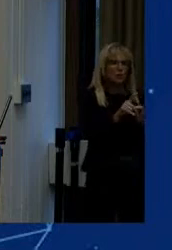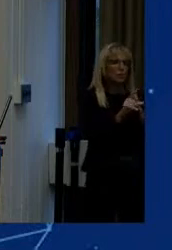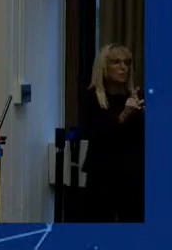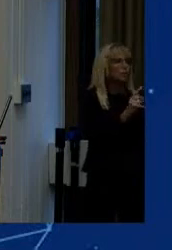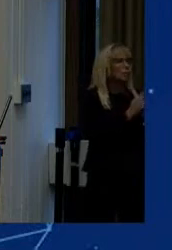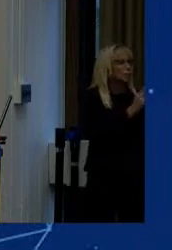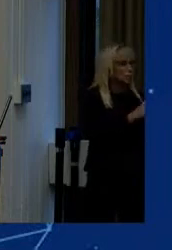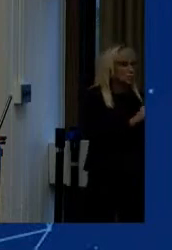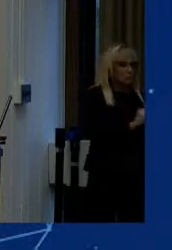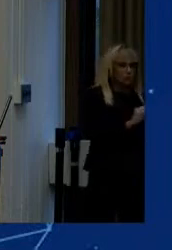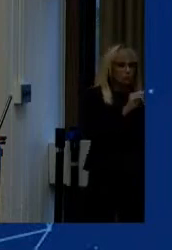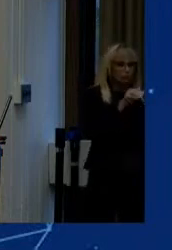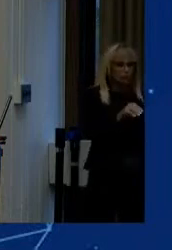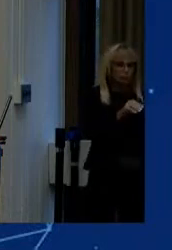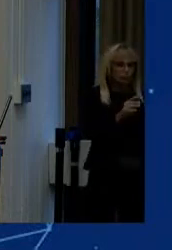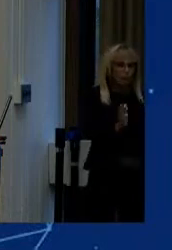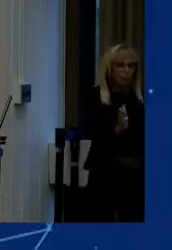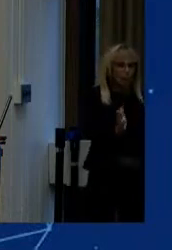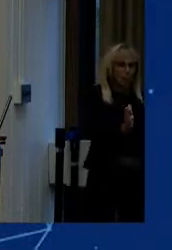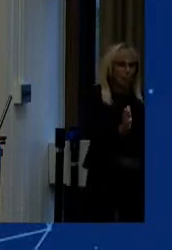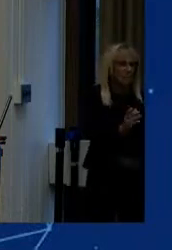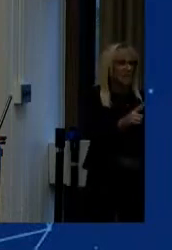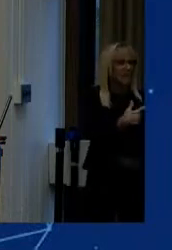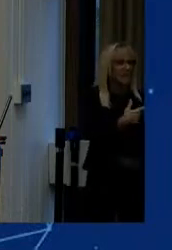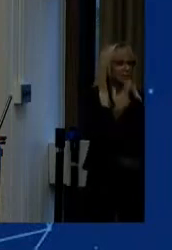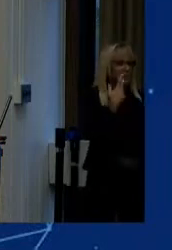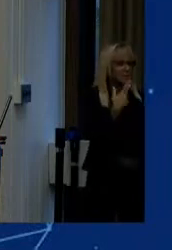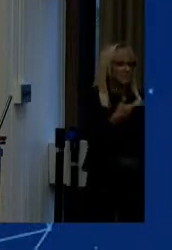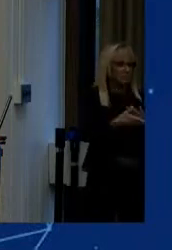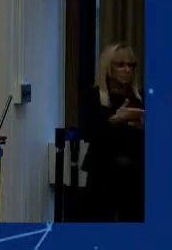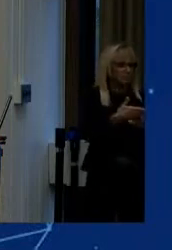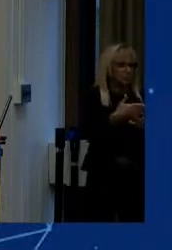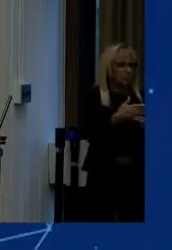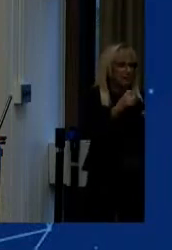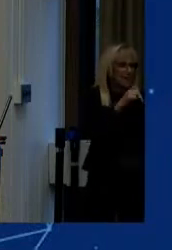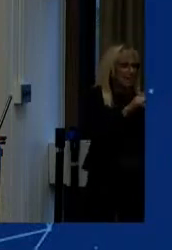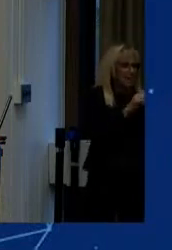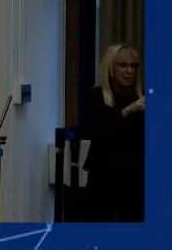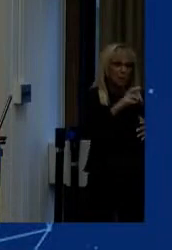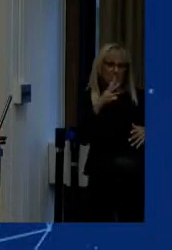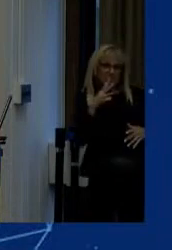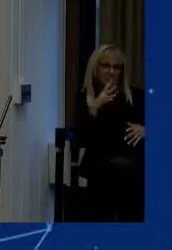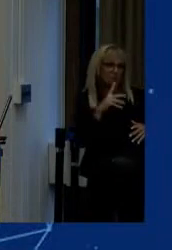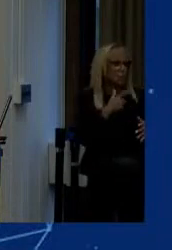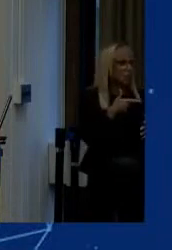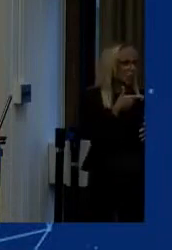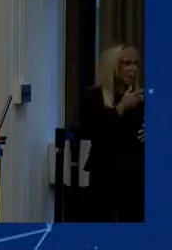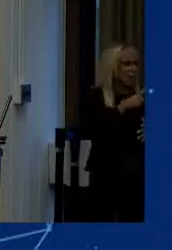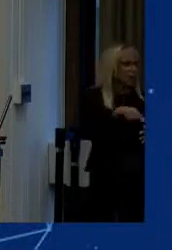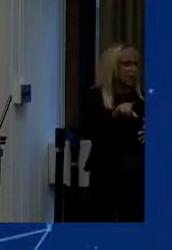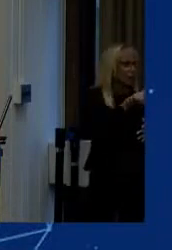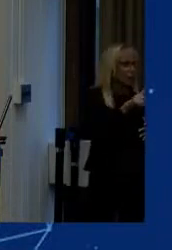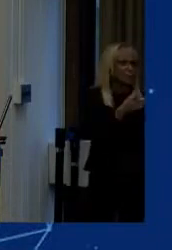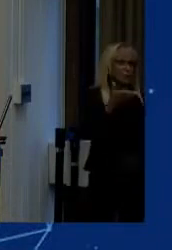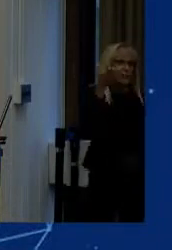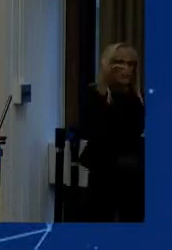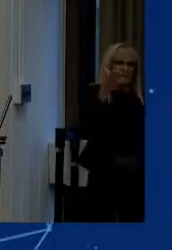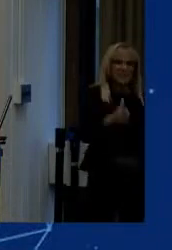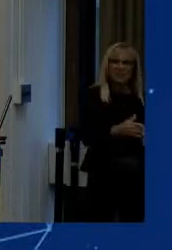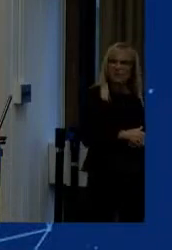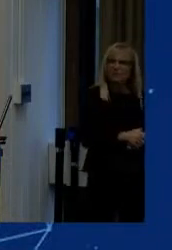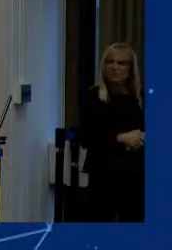prompt, and then you're going to see that it's going to generate a letter or a speech to welcome you to this